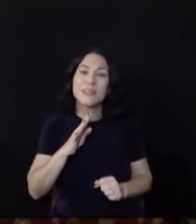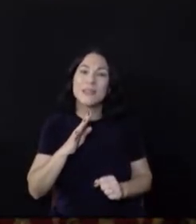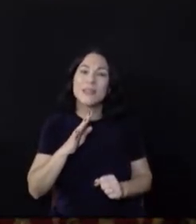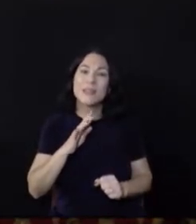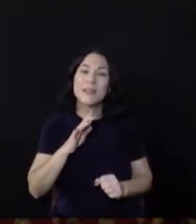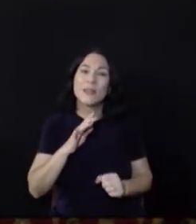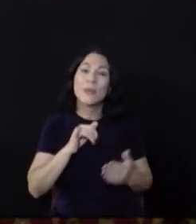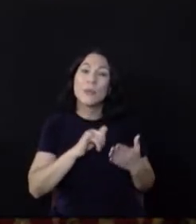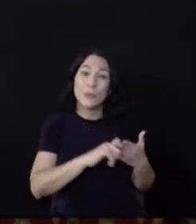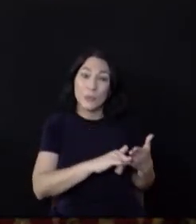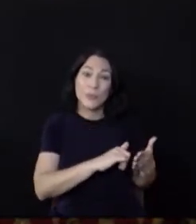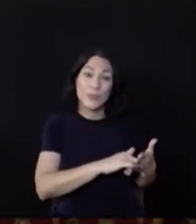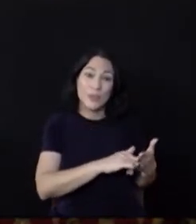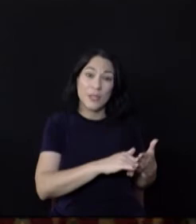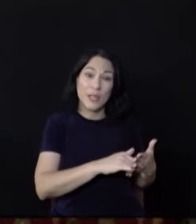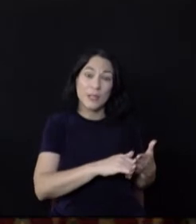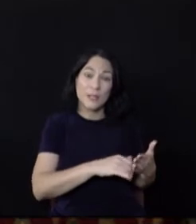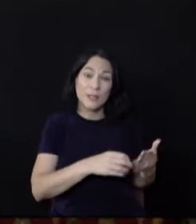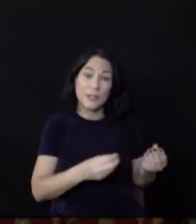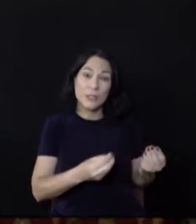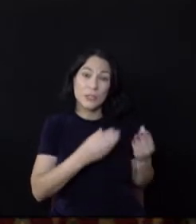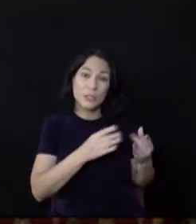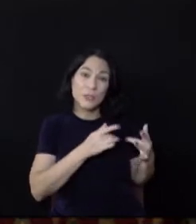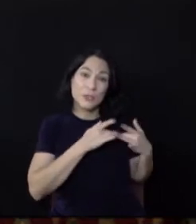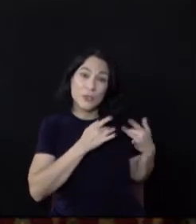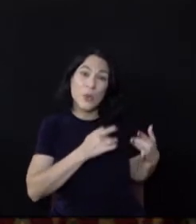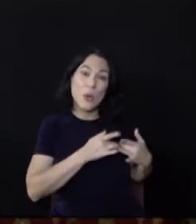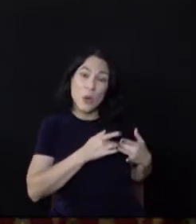to that gentle and that tender